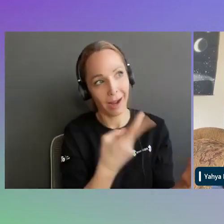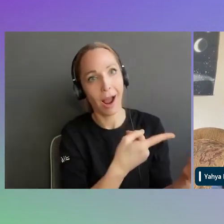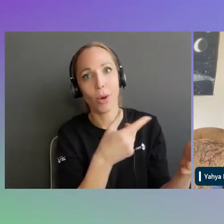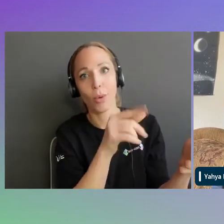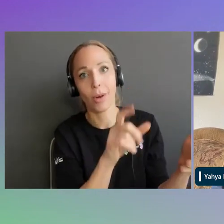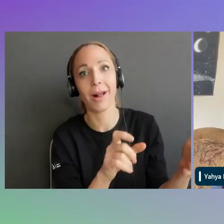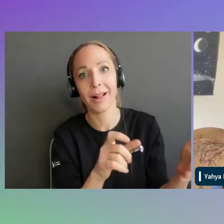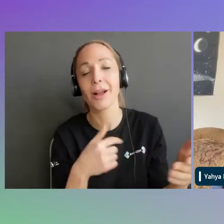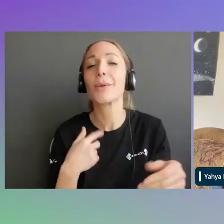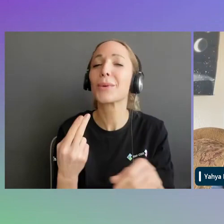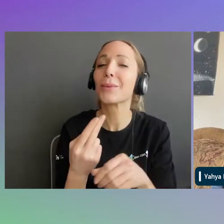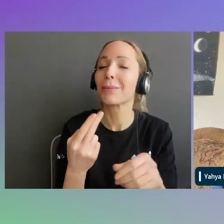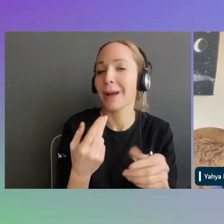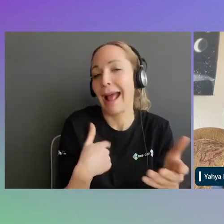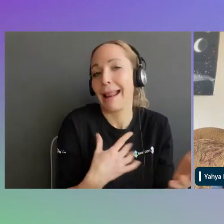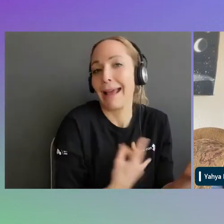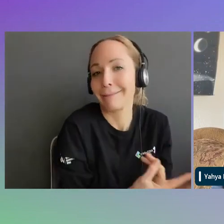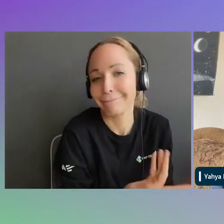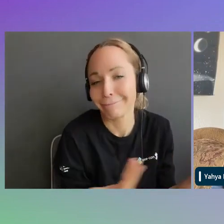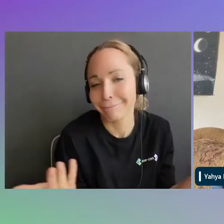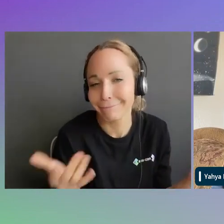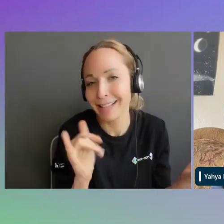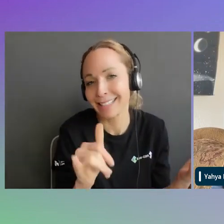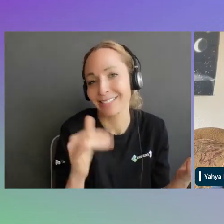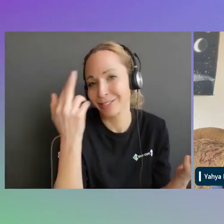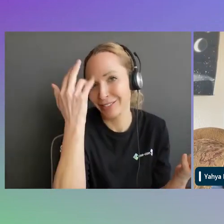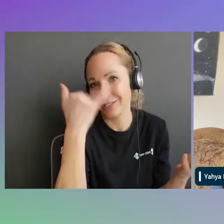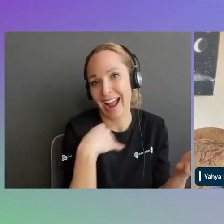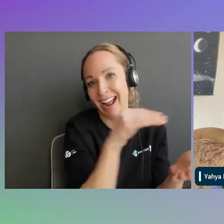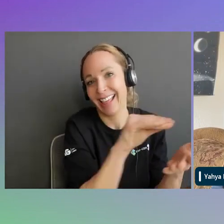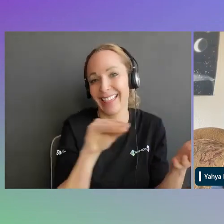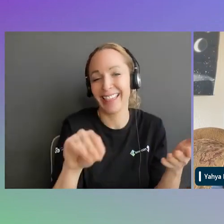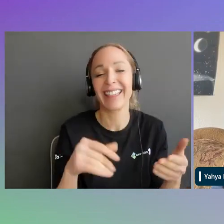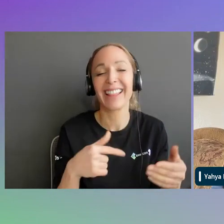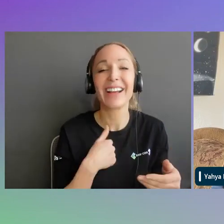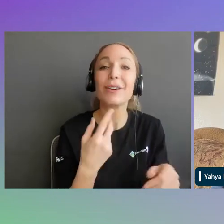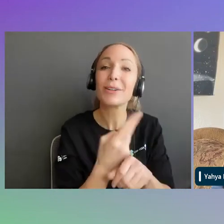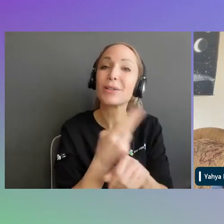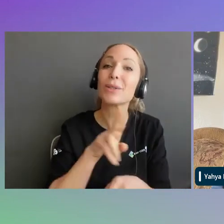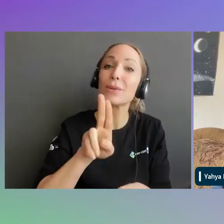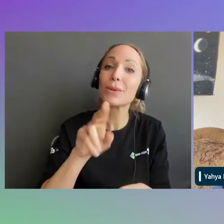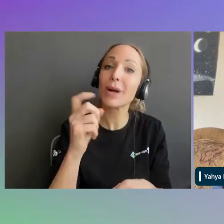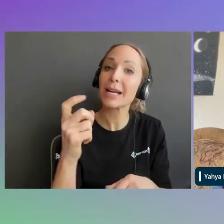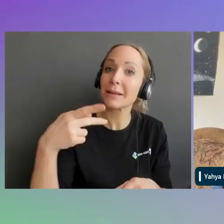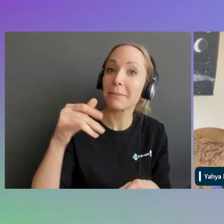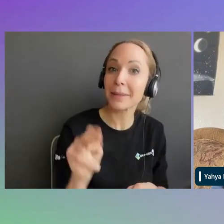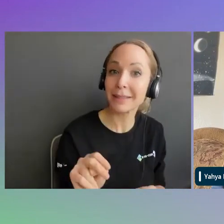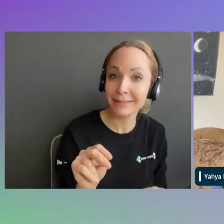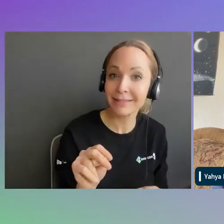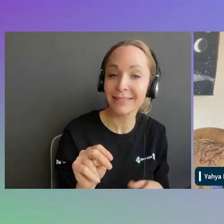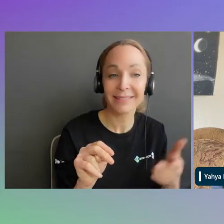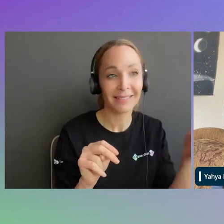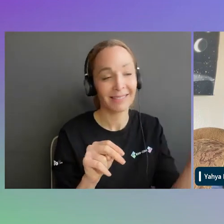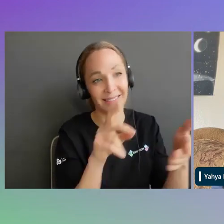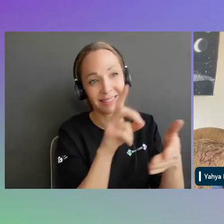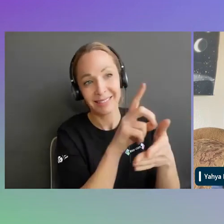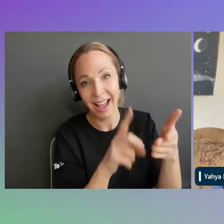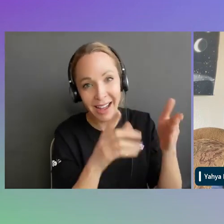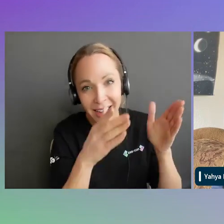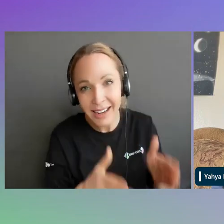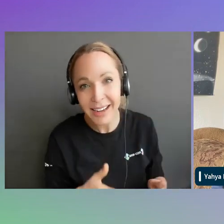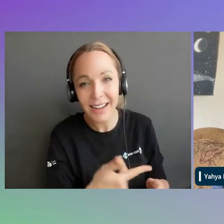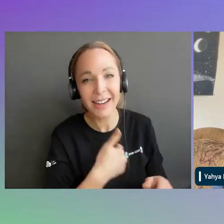use UXPin. And so our designers have a complete set of all of the